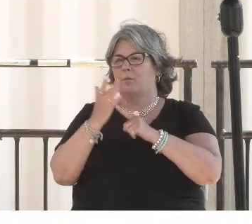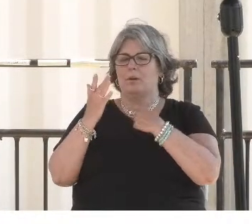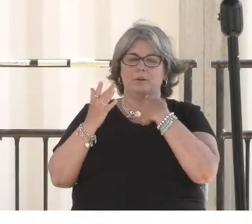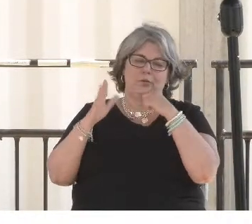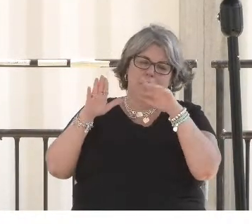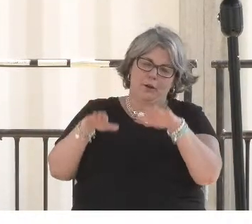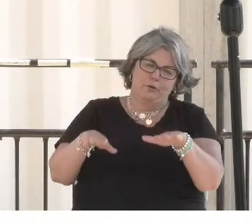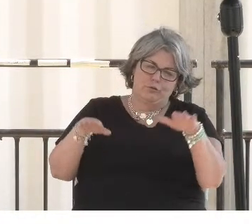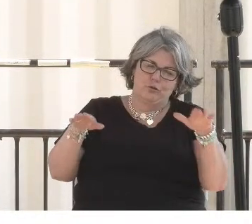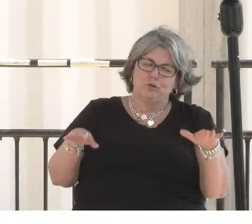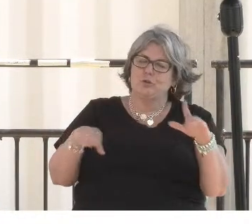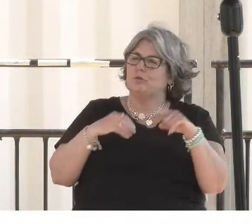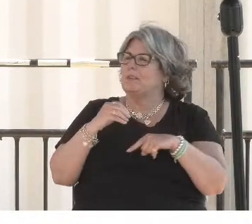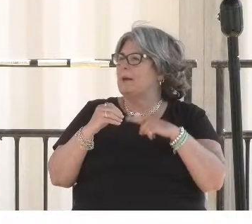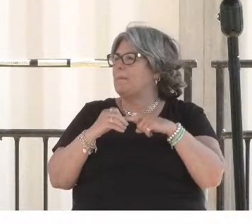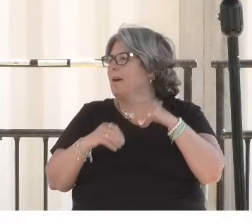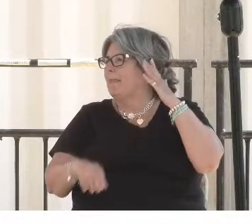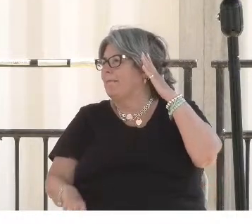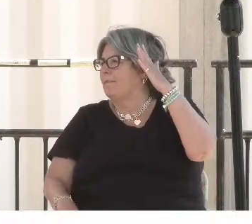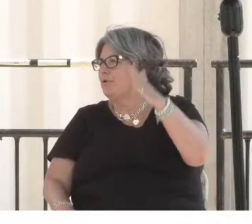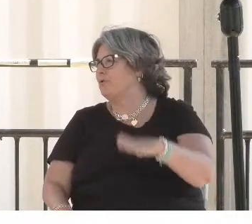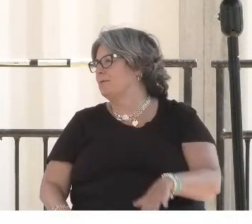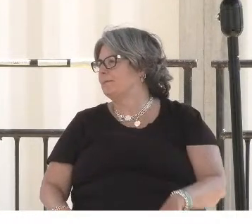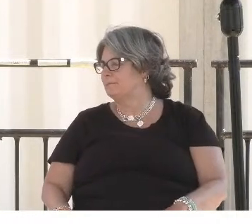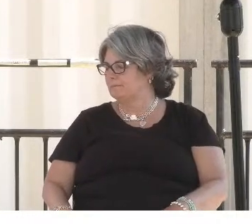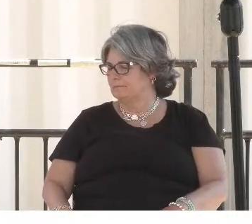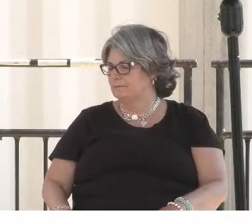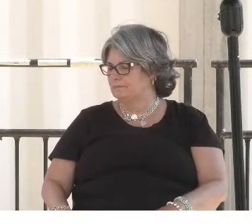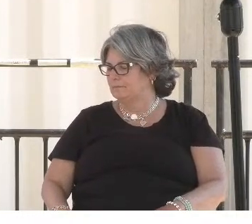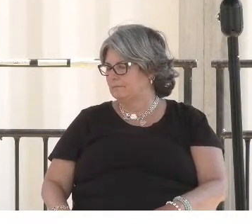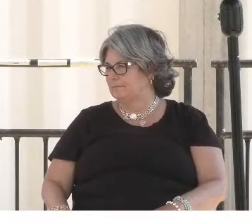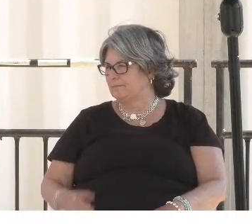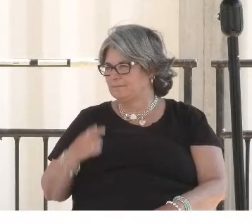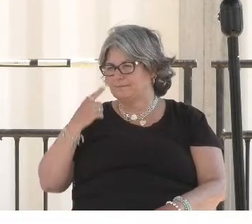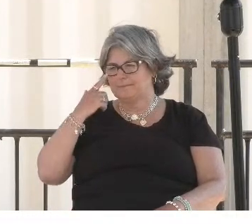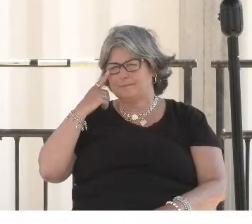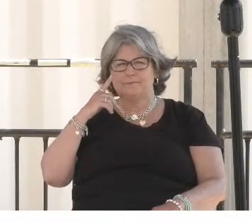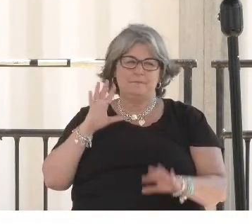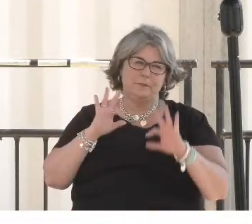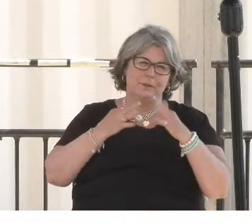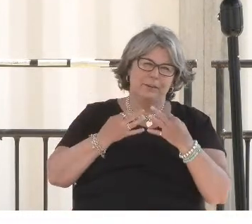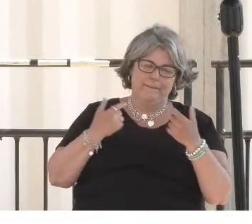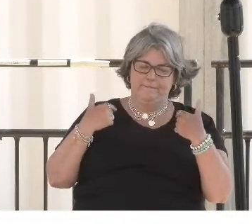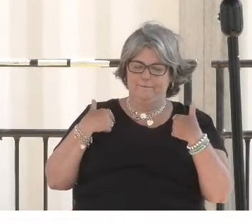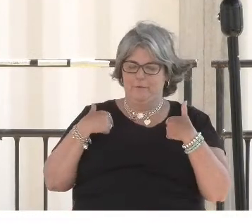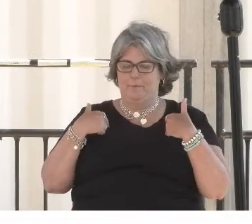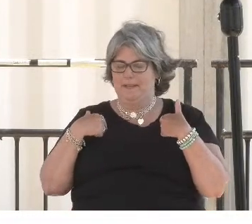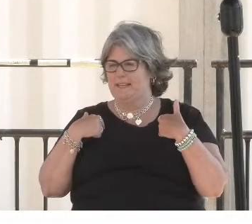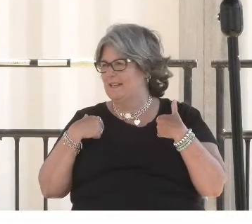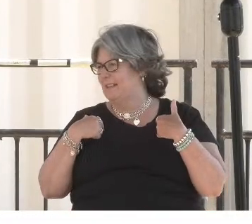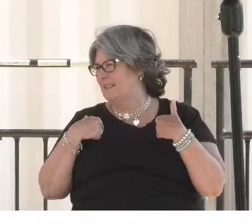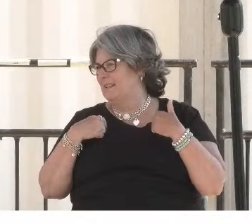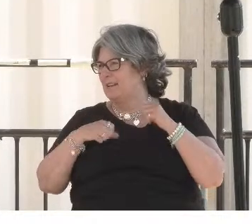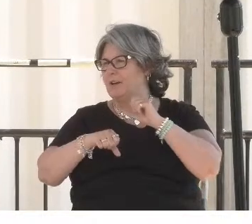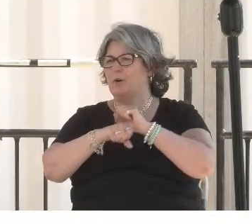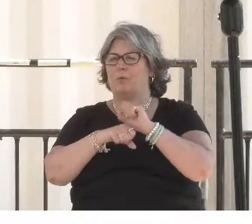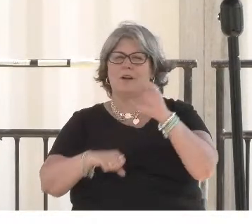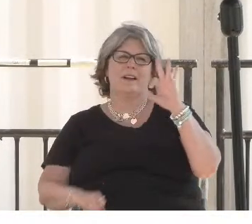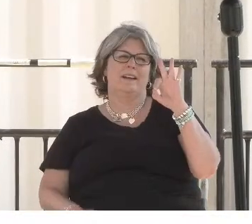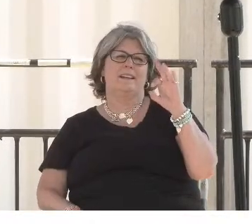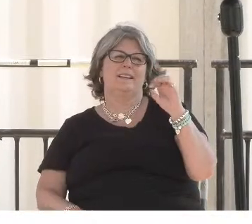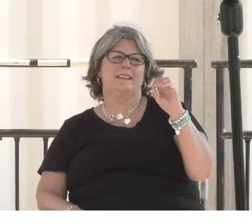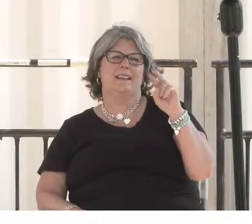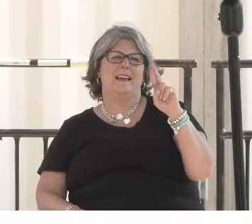kids about the future? For me, or your family members? For me, working at Ford Motor Company,